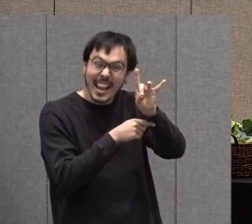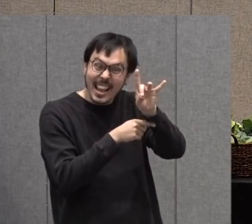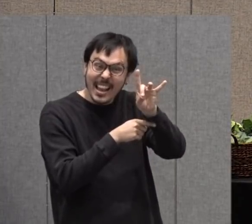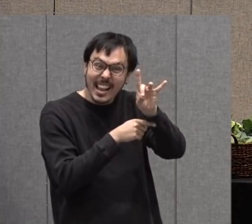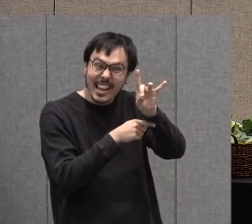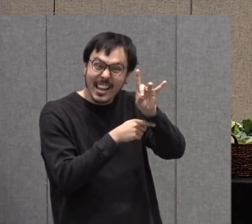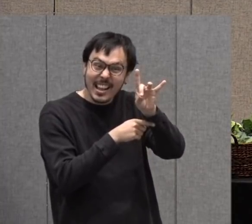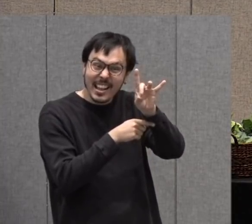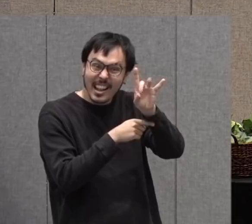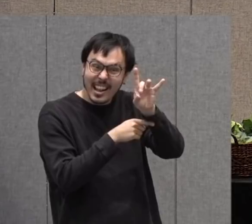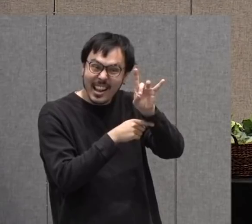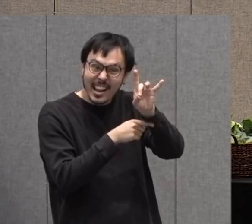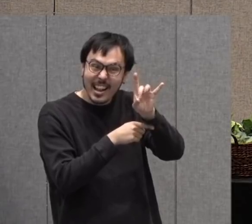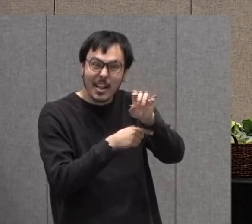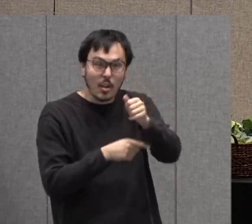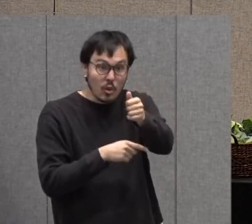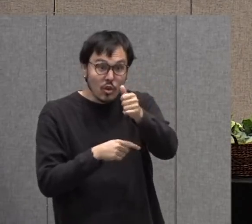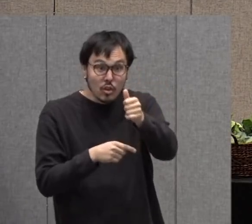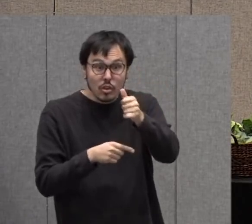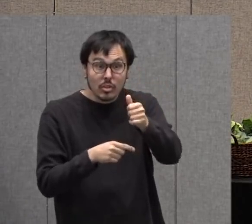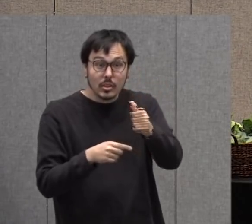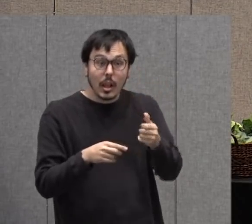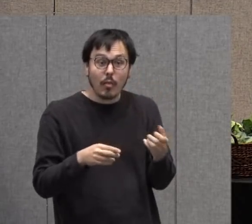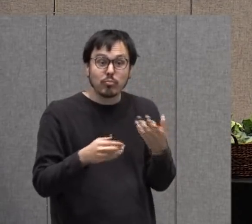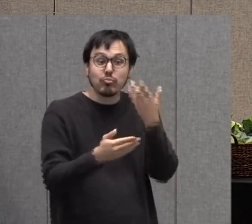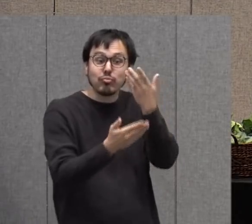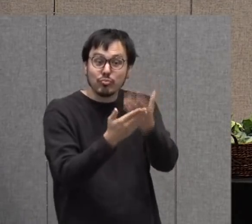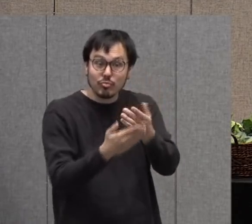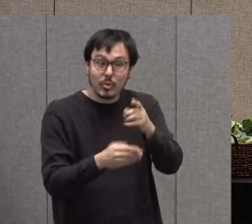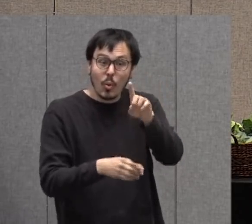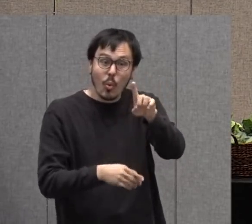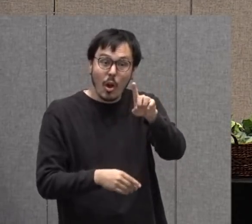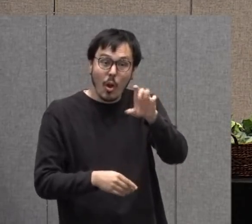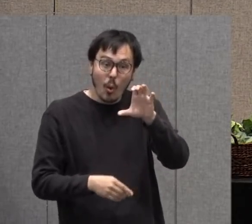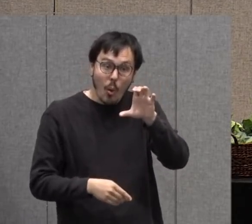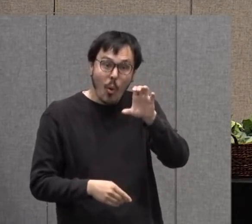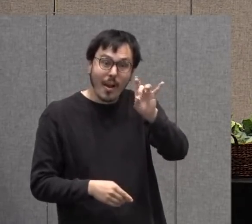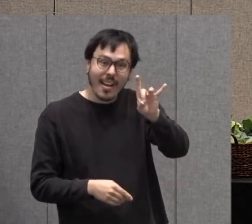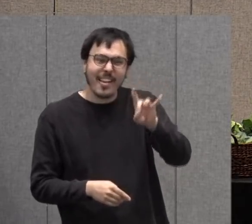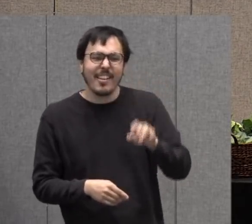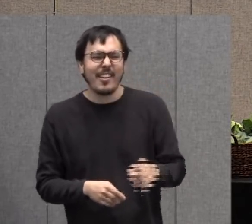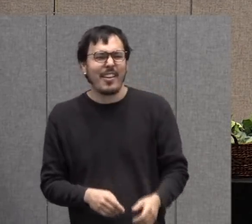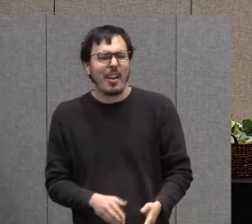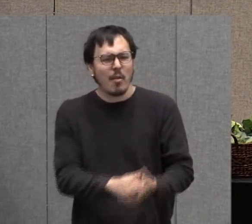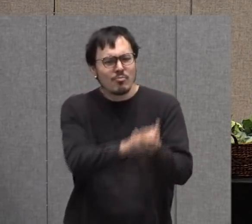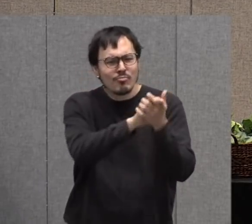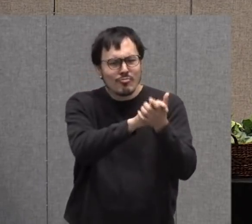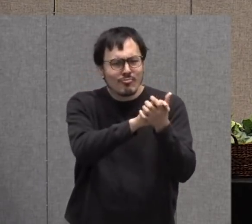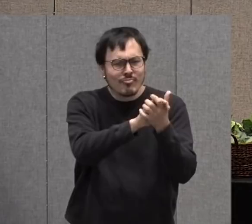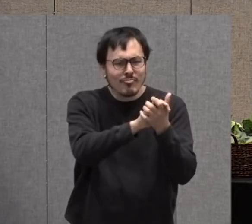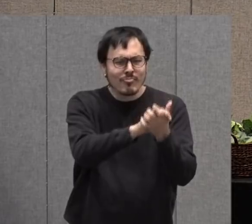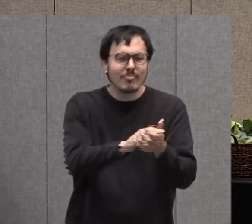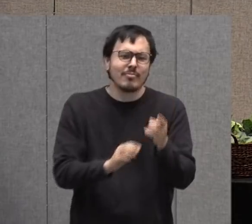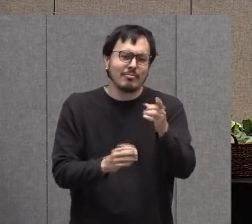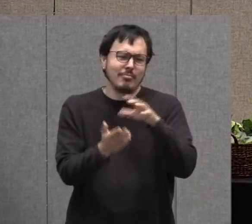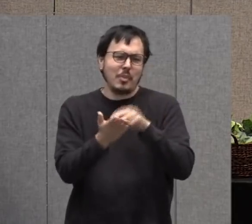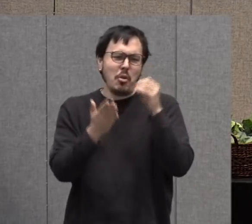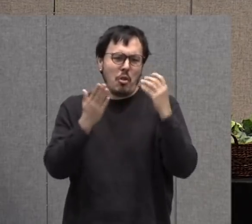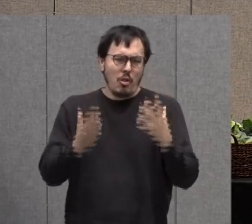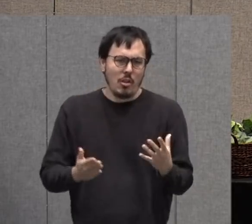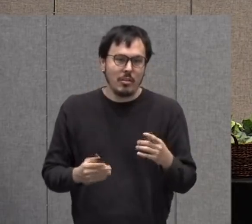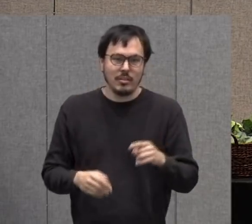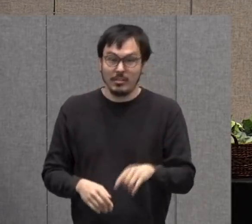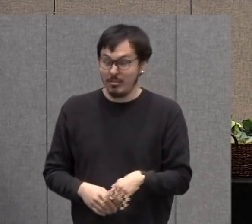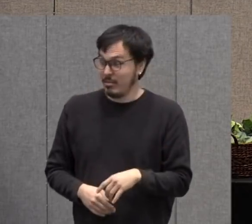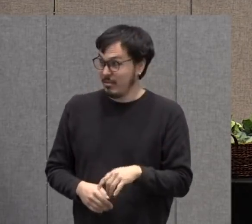108. Did you count to 108 with me? Way to go, you sweet learner. Let's see. Awesome. 108.